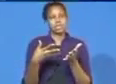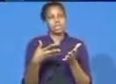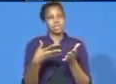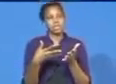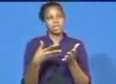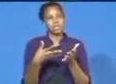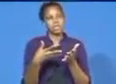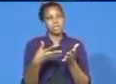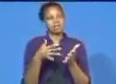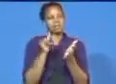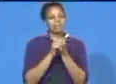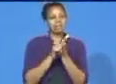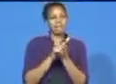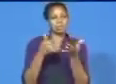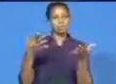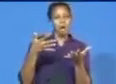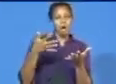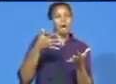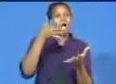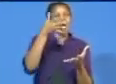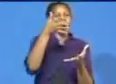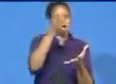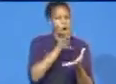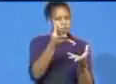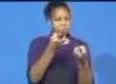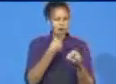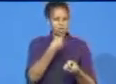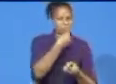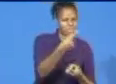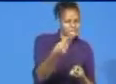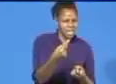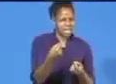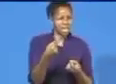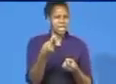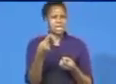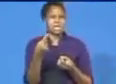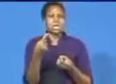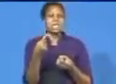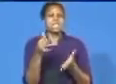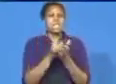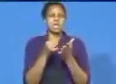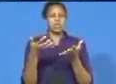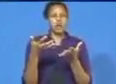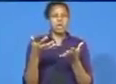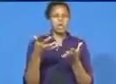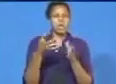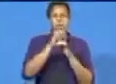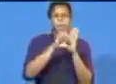God intended to have said. This is what the commandment was supposed to mean.